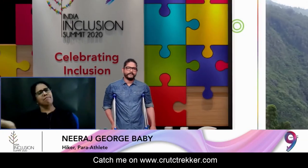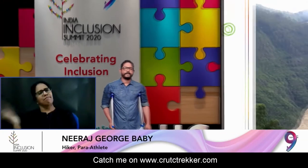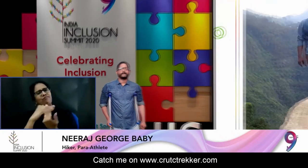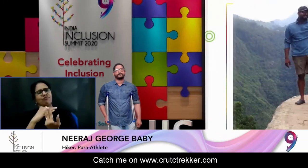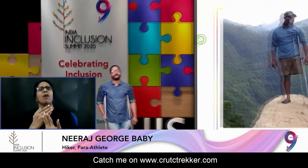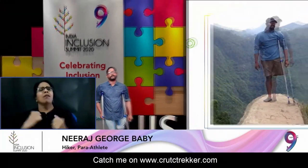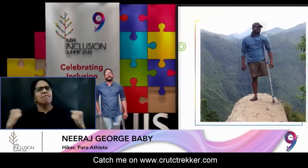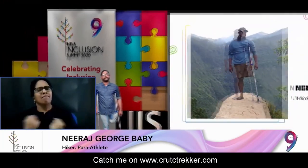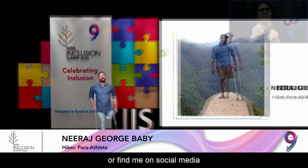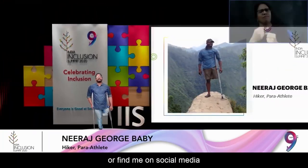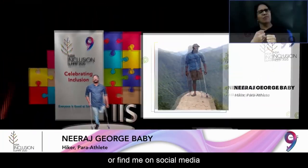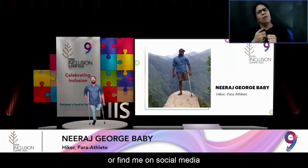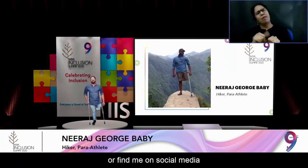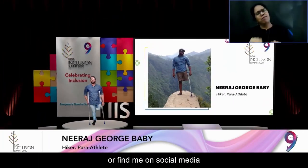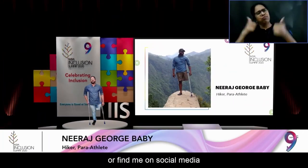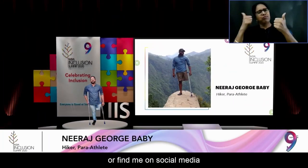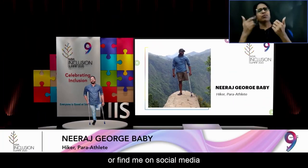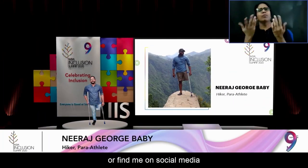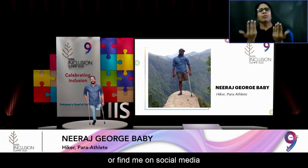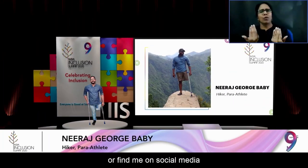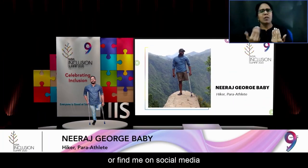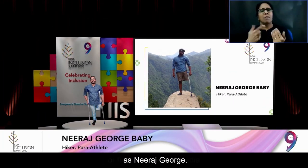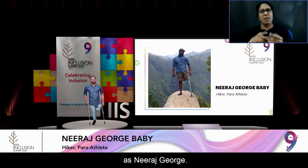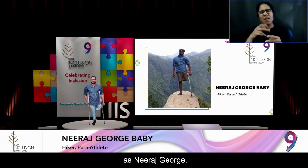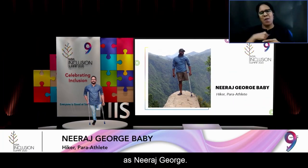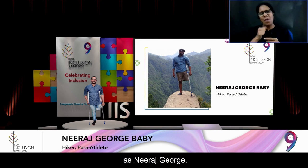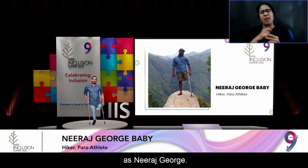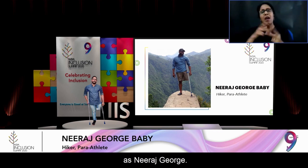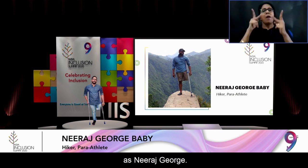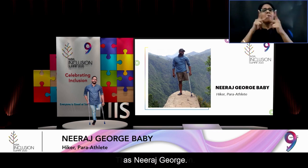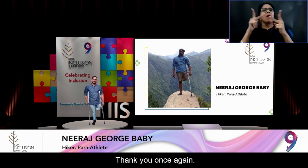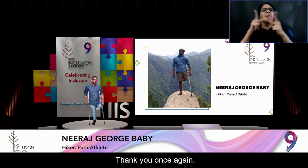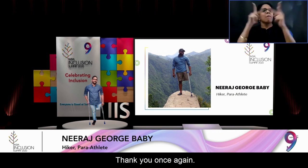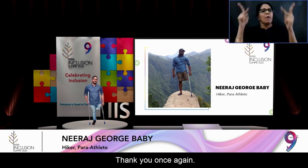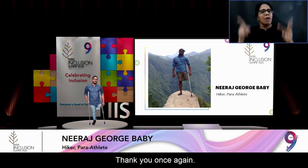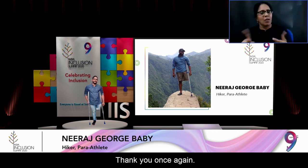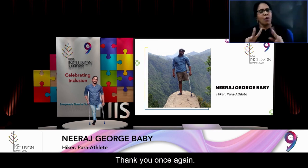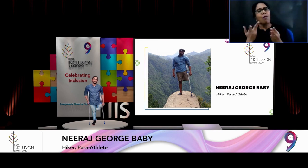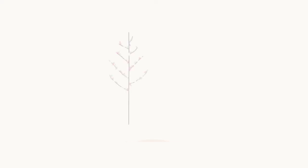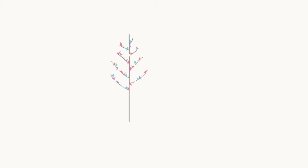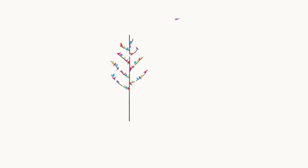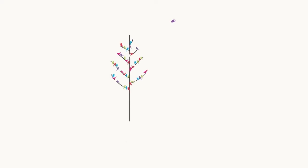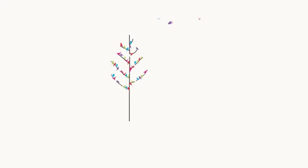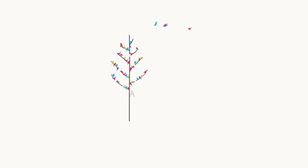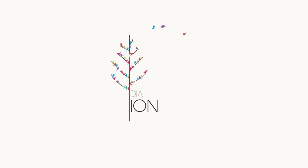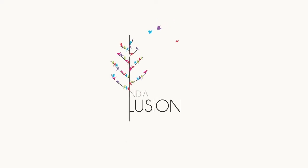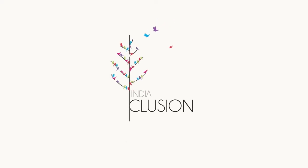www.crutchtrekker.com or find me on social media as Neeraj George. Thank you once again.